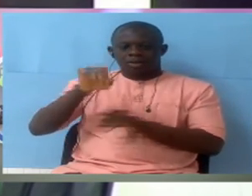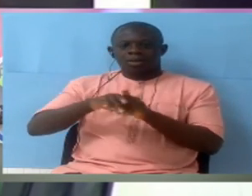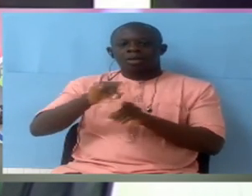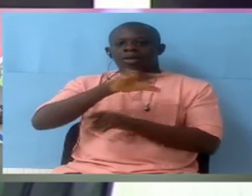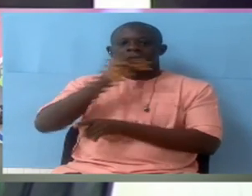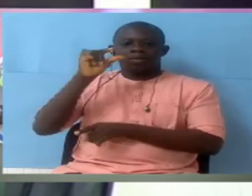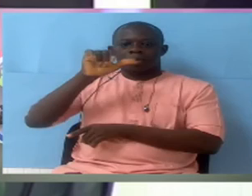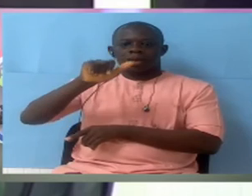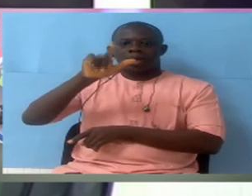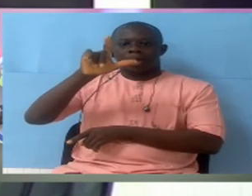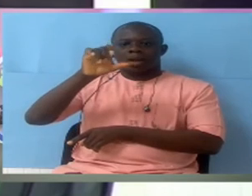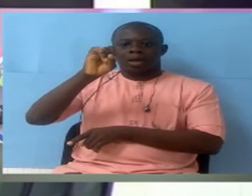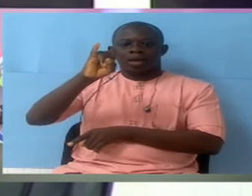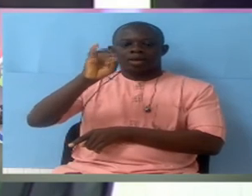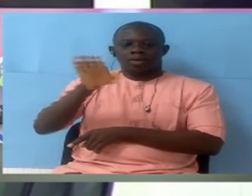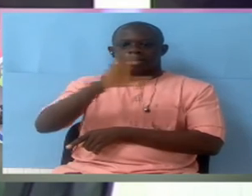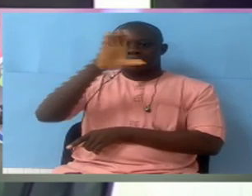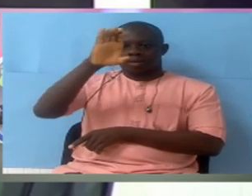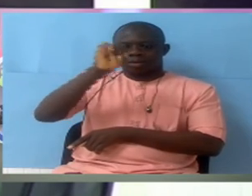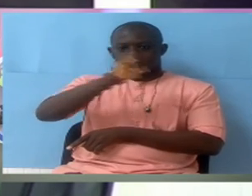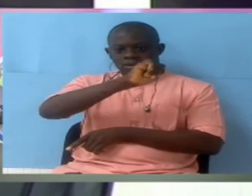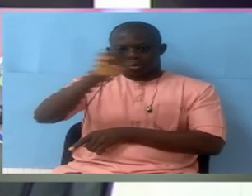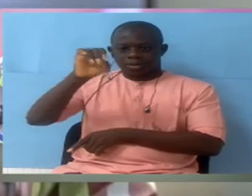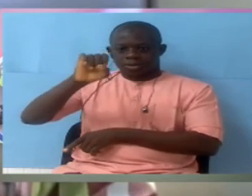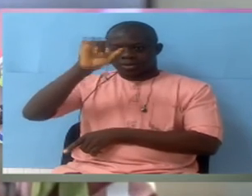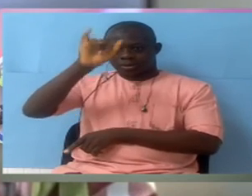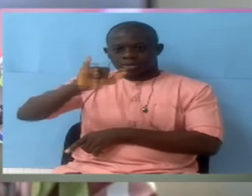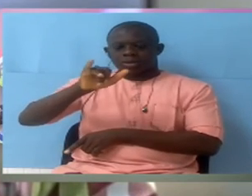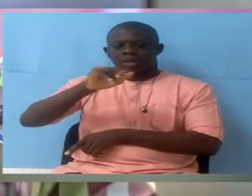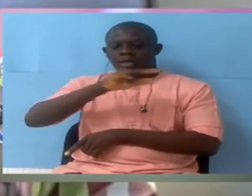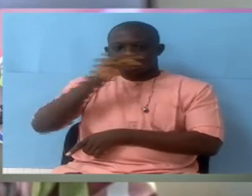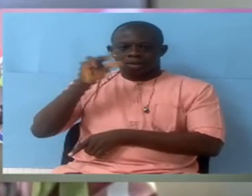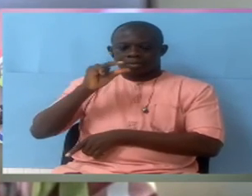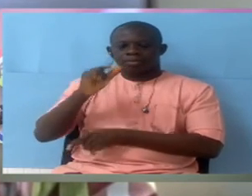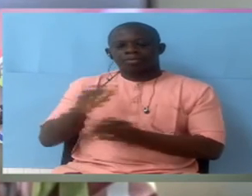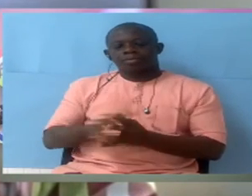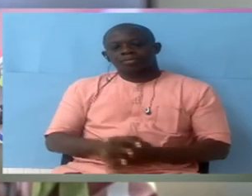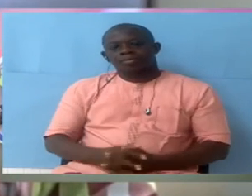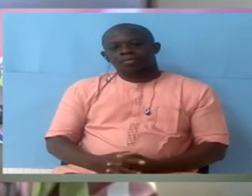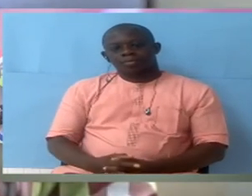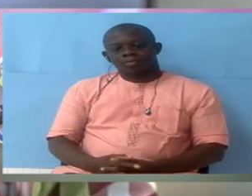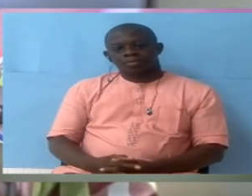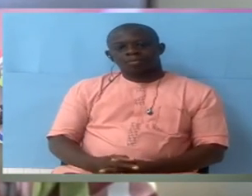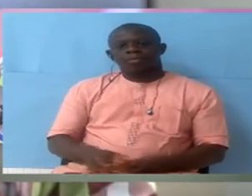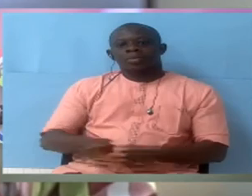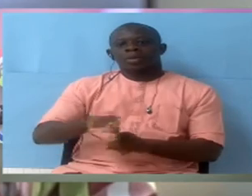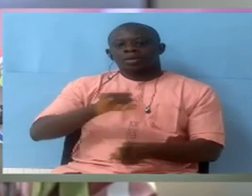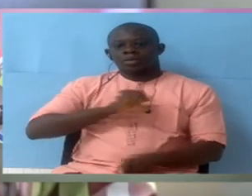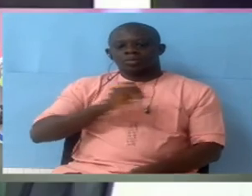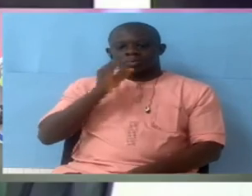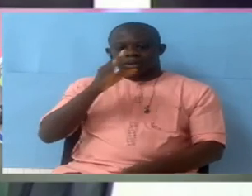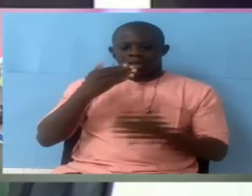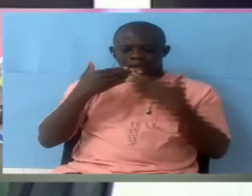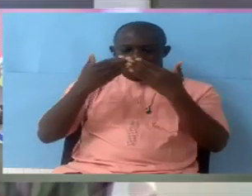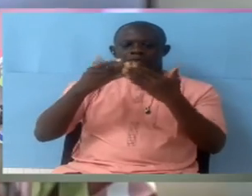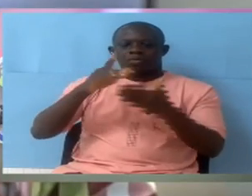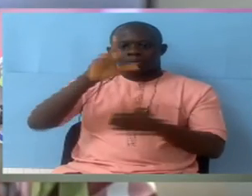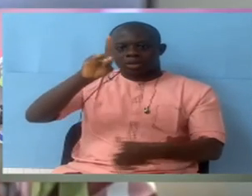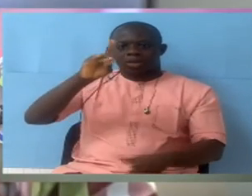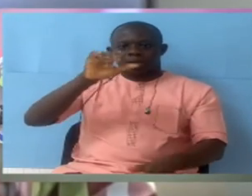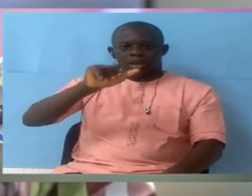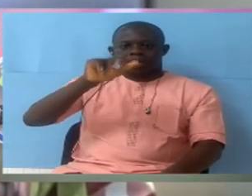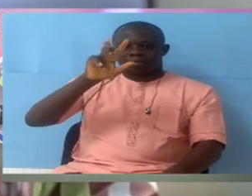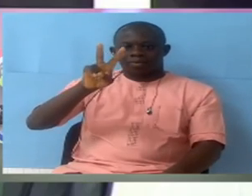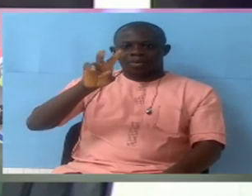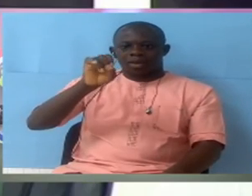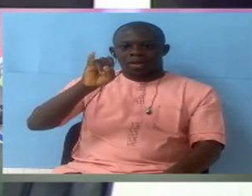is Ali Cisse, Superintendent Ali Cisse. Mom mu ngi tudda Superintendent Ali Cisse. He said he had informed David Koli. Mune